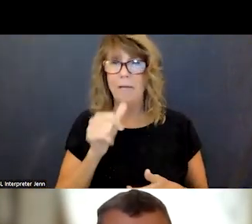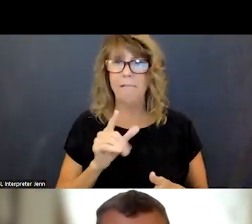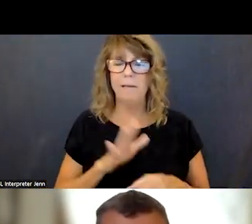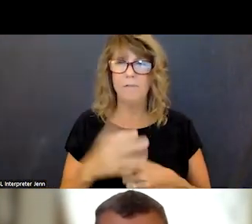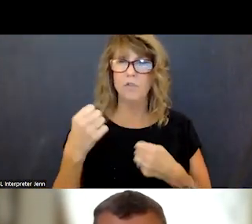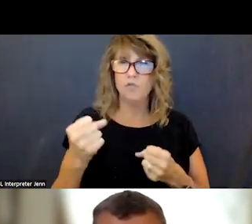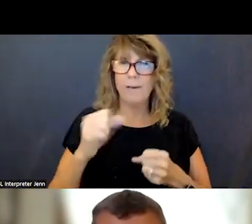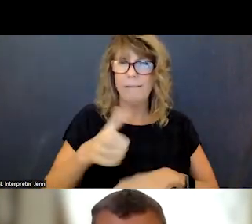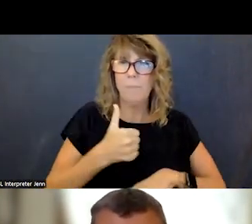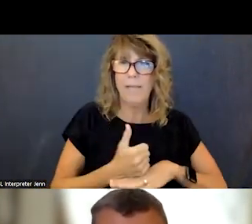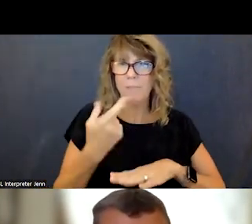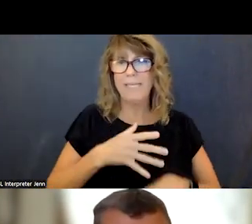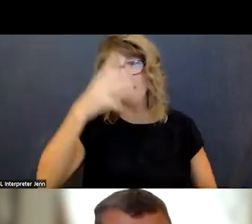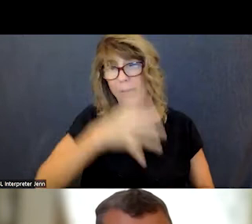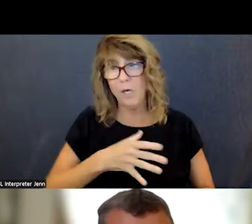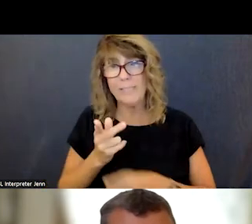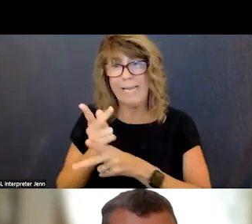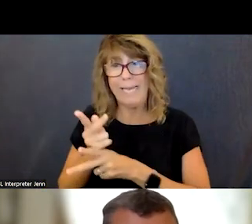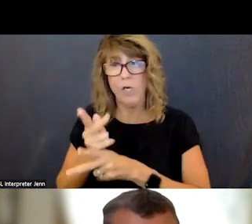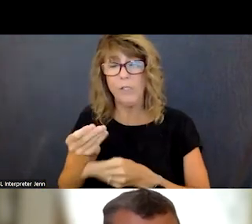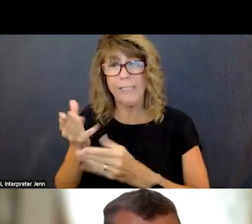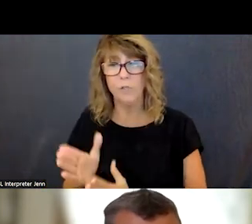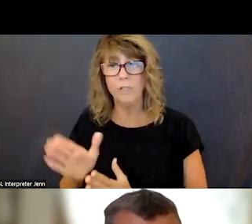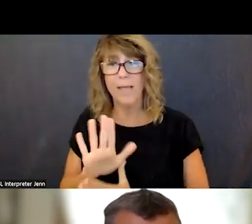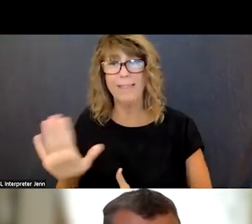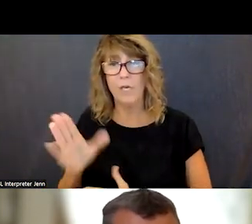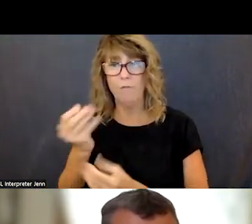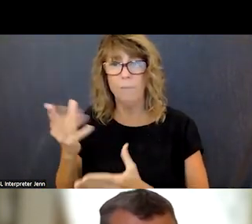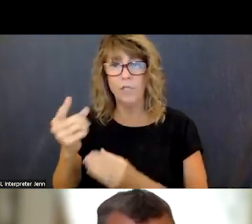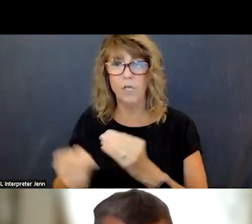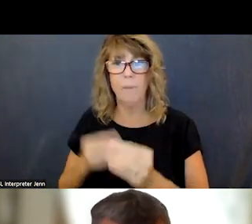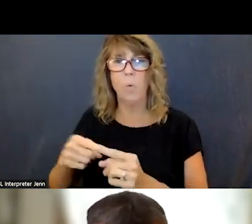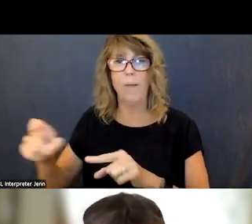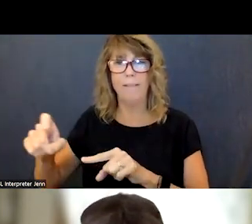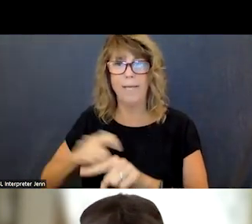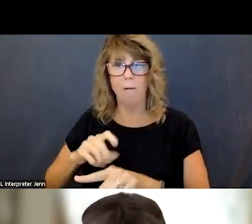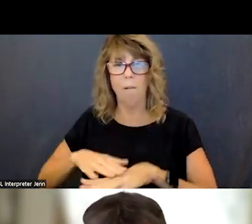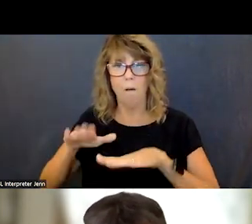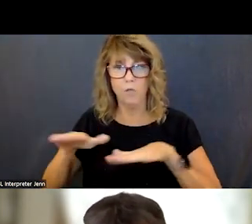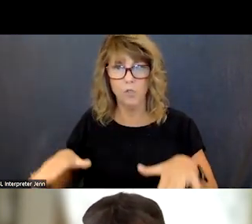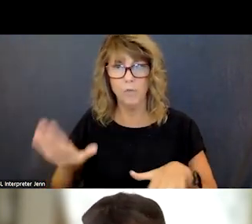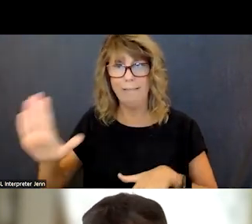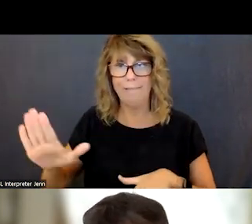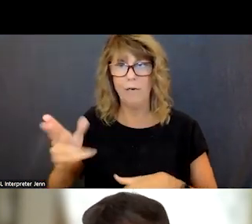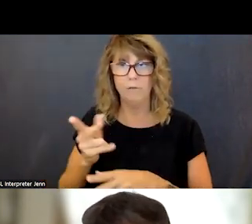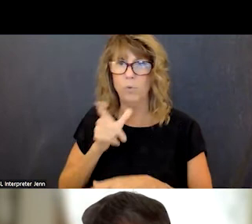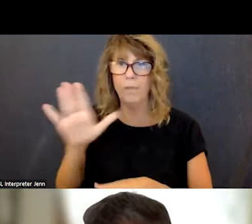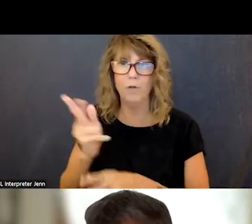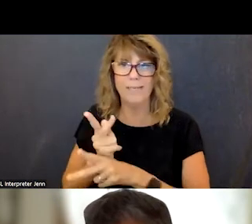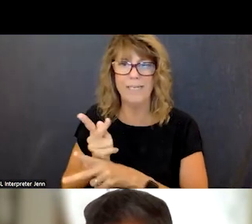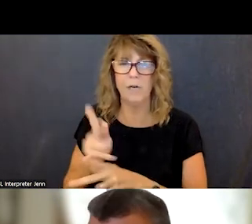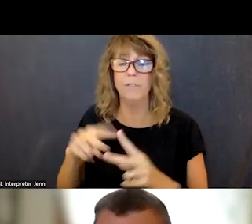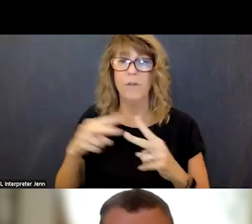because parents and caregivers, their information about when they call on children in their care is very